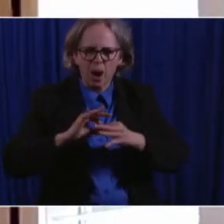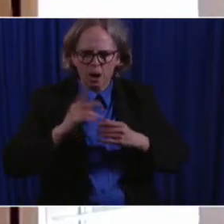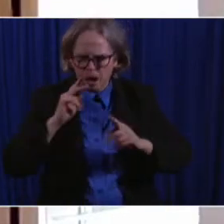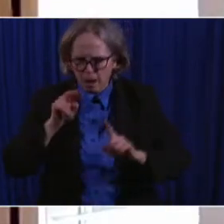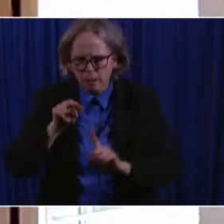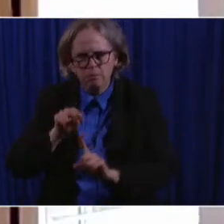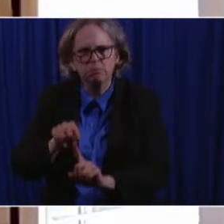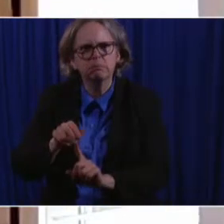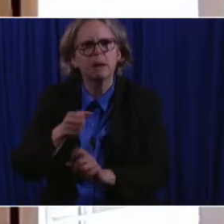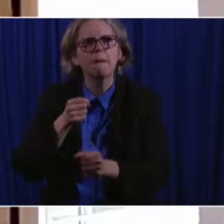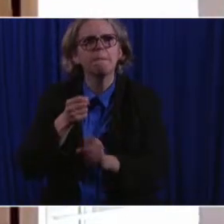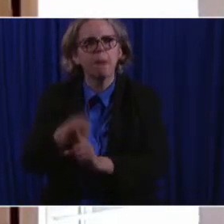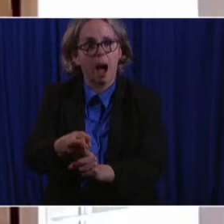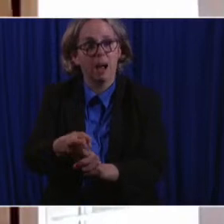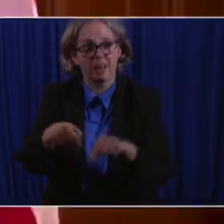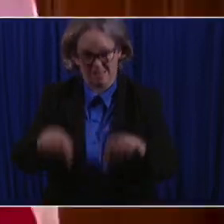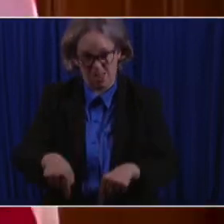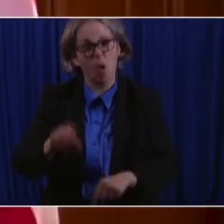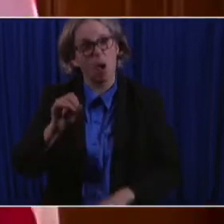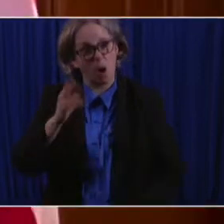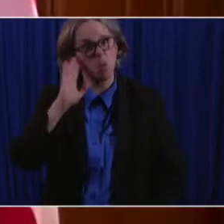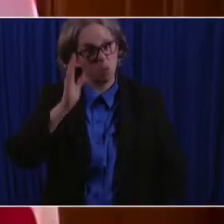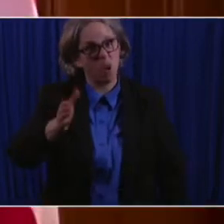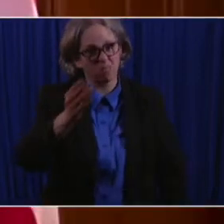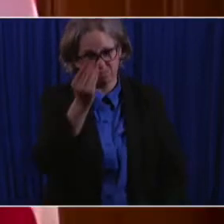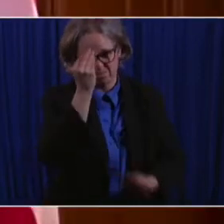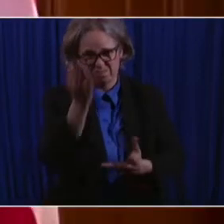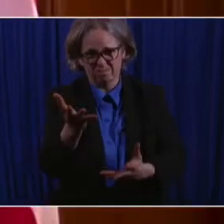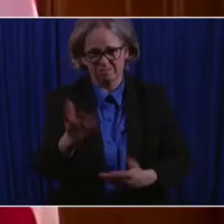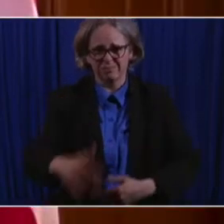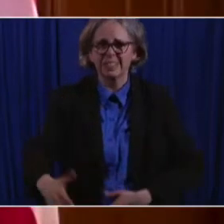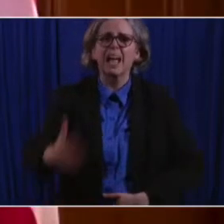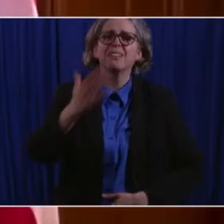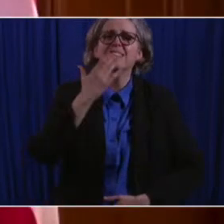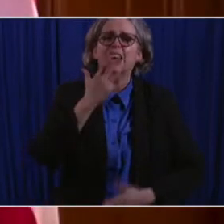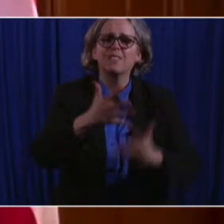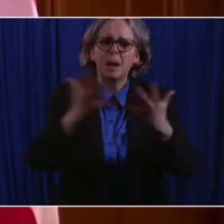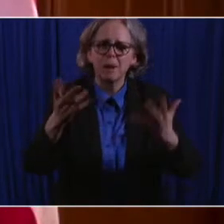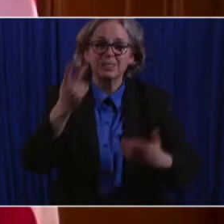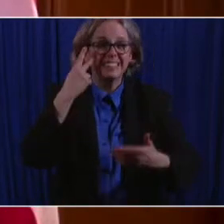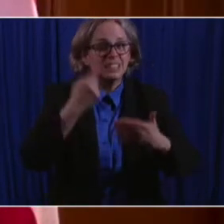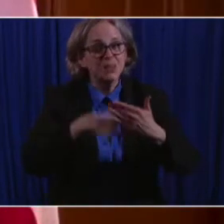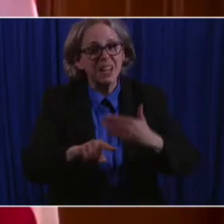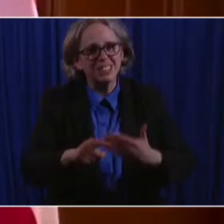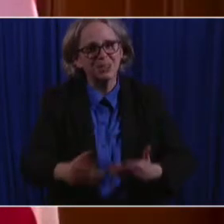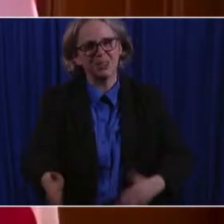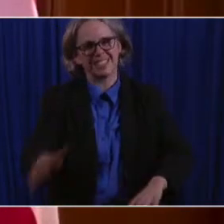here in Ohio. Thank you very much. We'll see you all next week. Thanks.